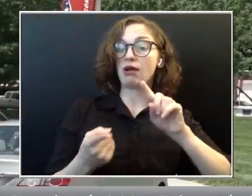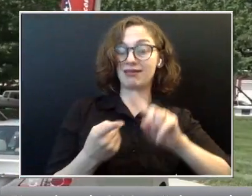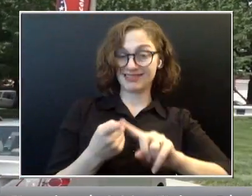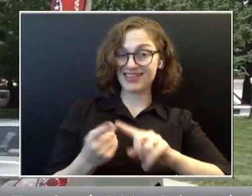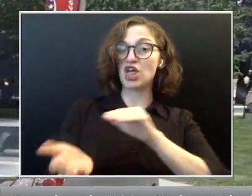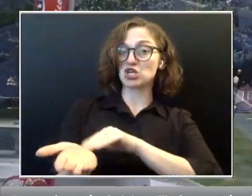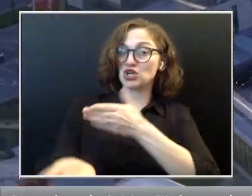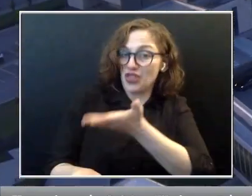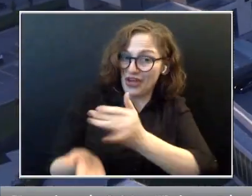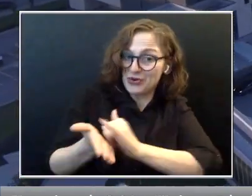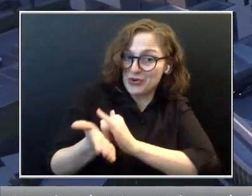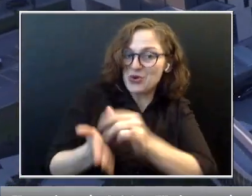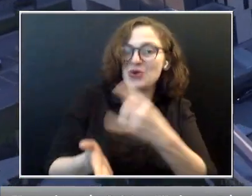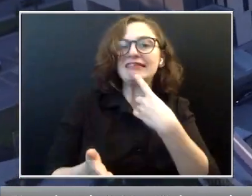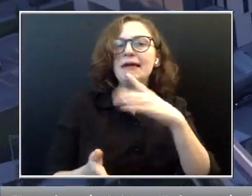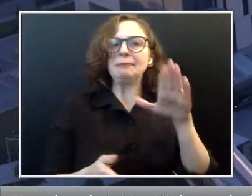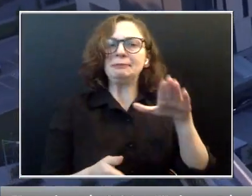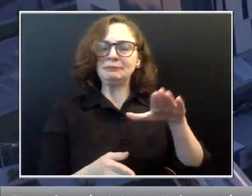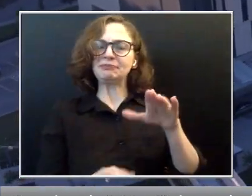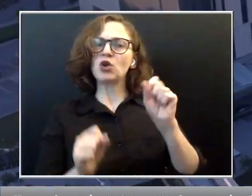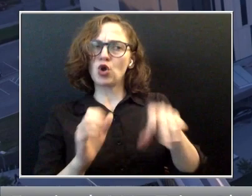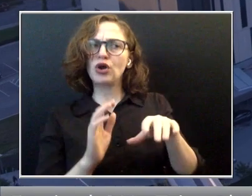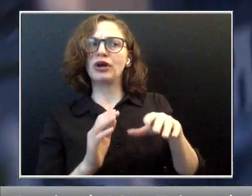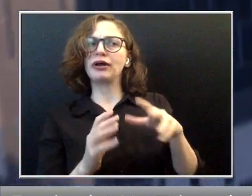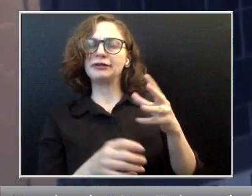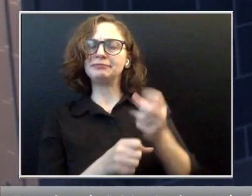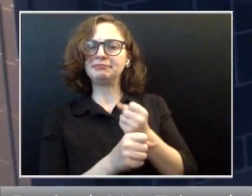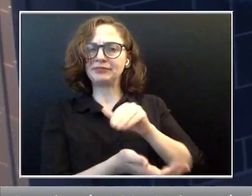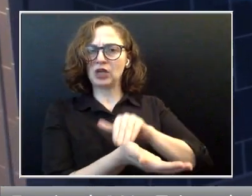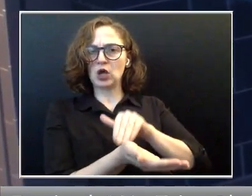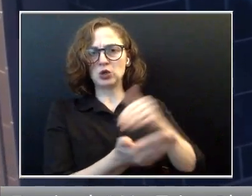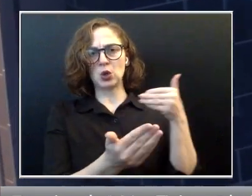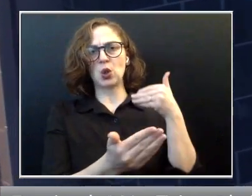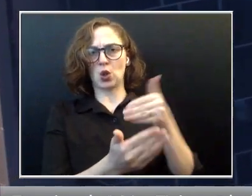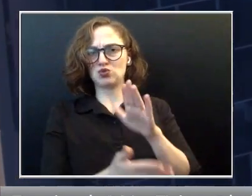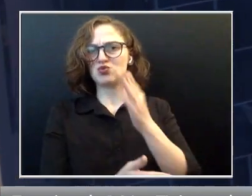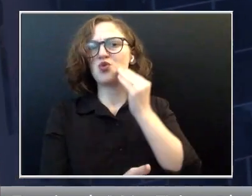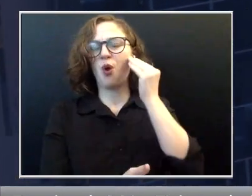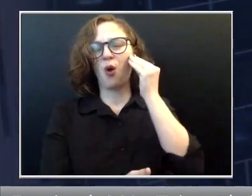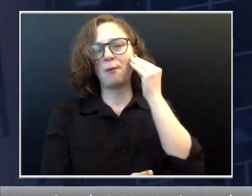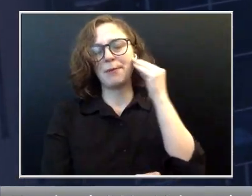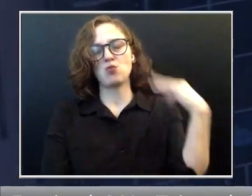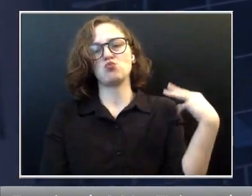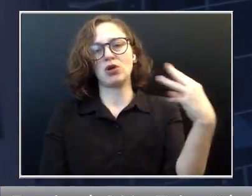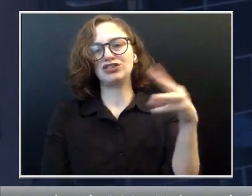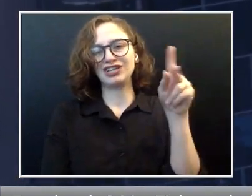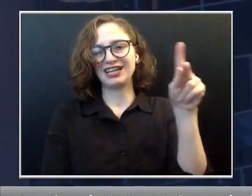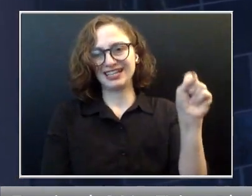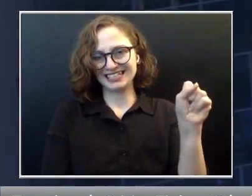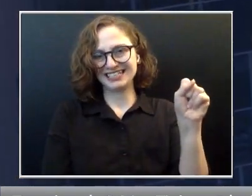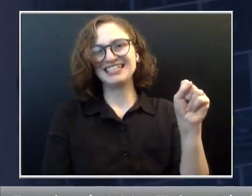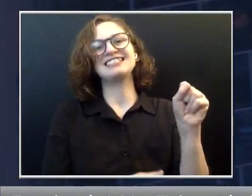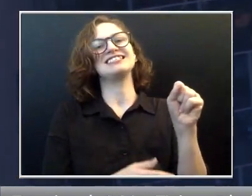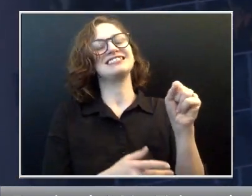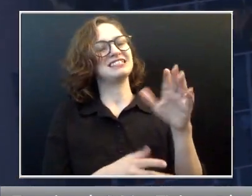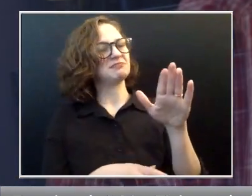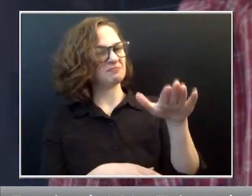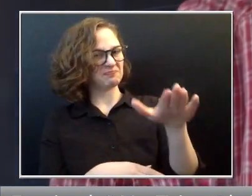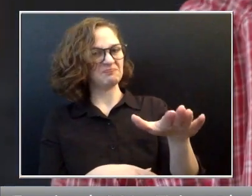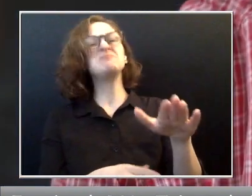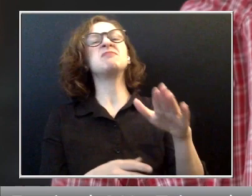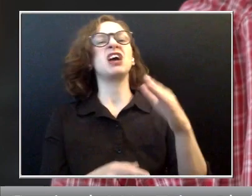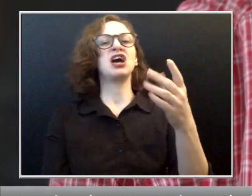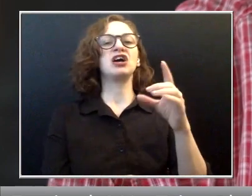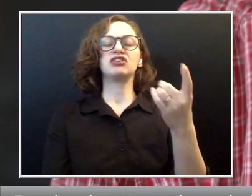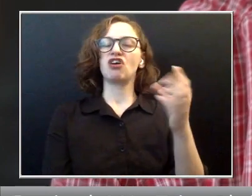in Washington, Kansas, and directed him to Dr. Zubair Shah at the University of Kansas Health System. We were confident